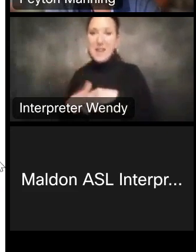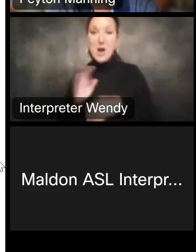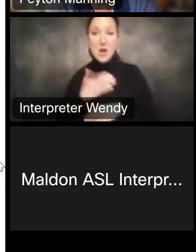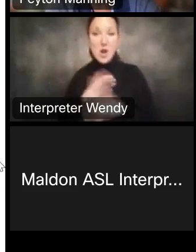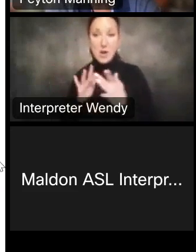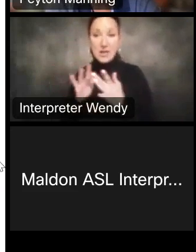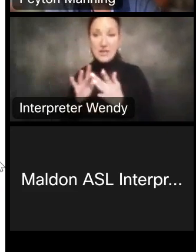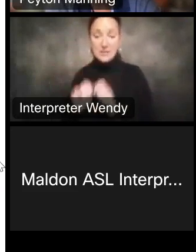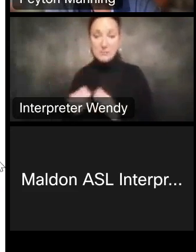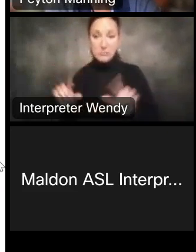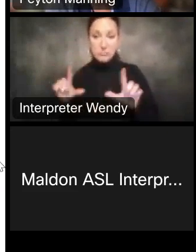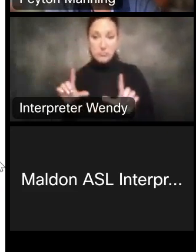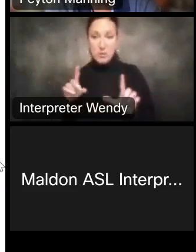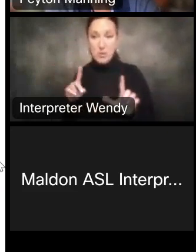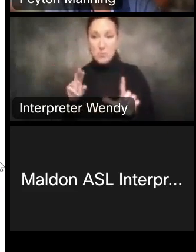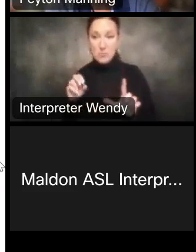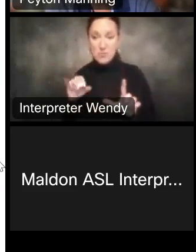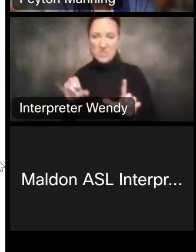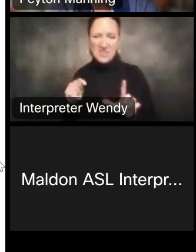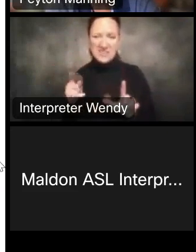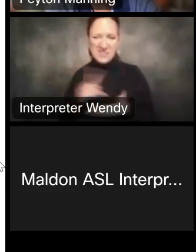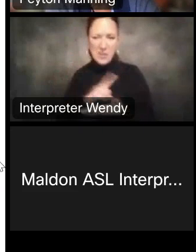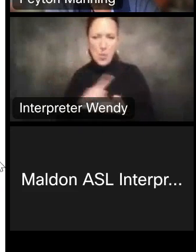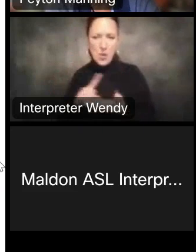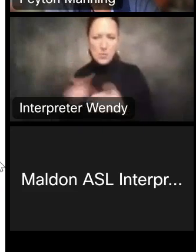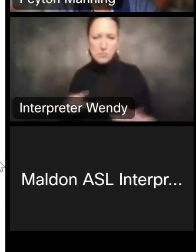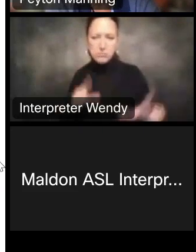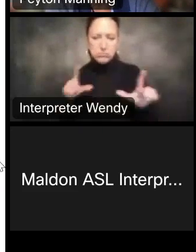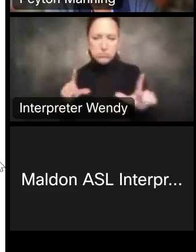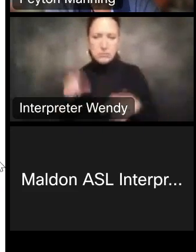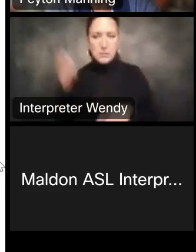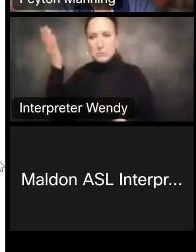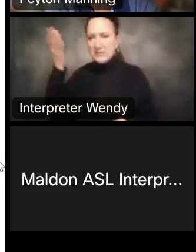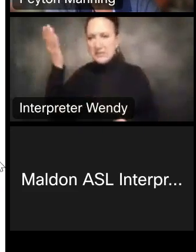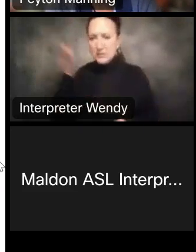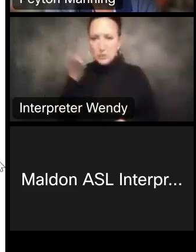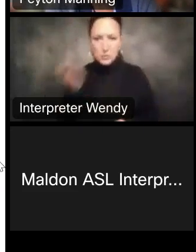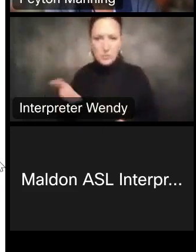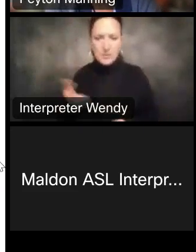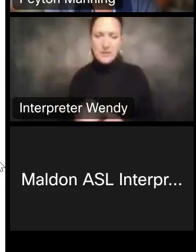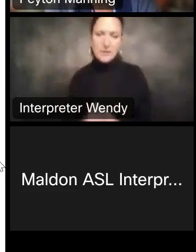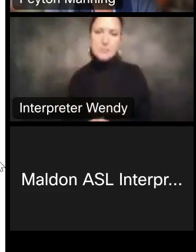website. Just give us about a week or so to get it up, and the presentation as a whole will be on there.